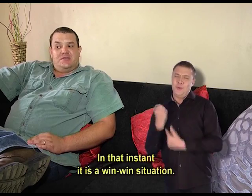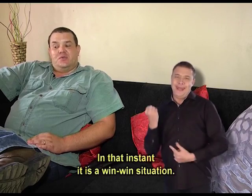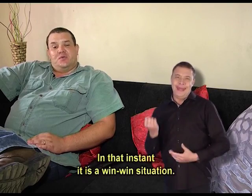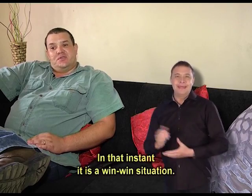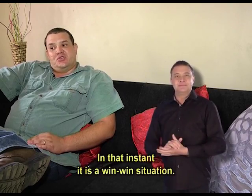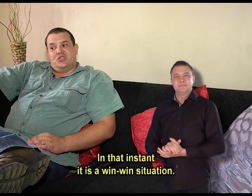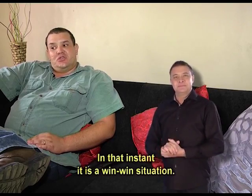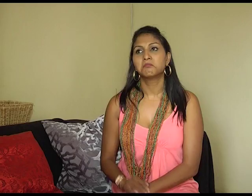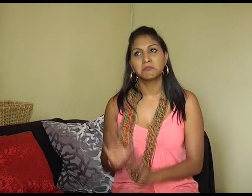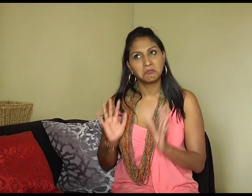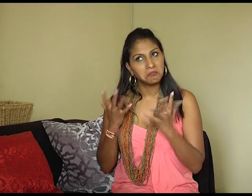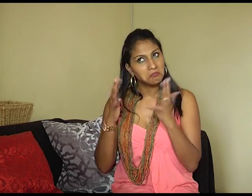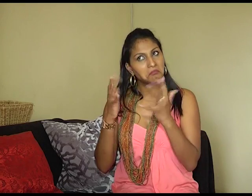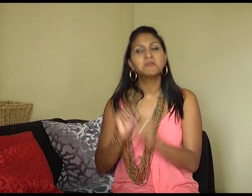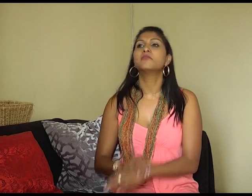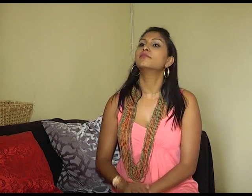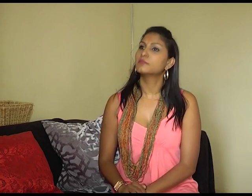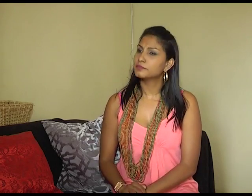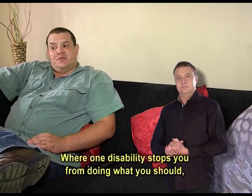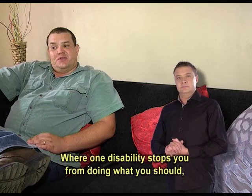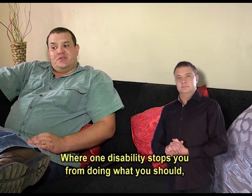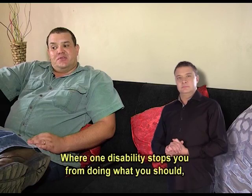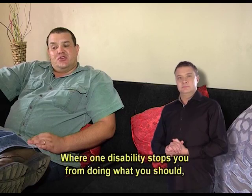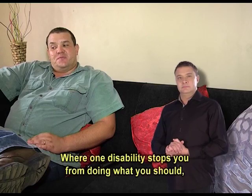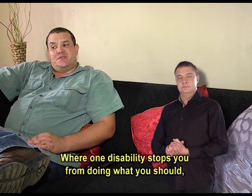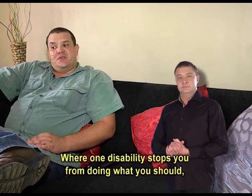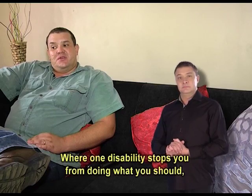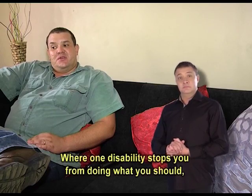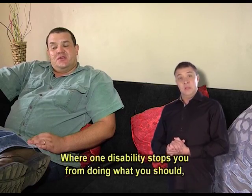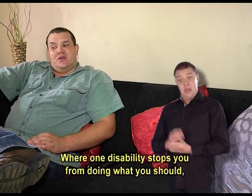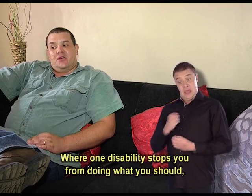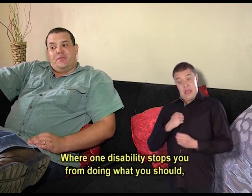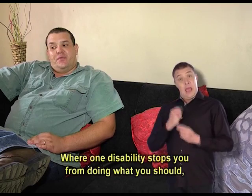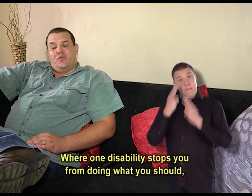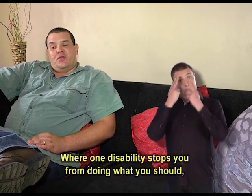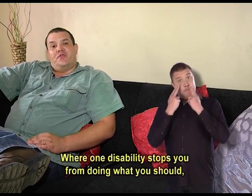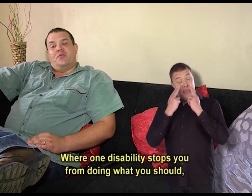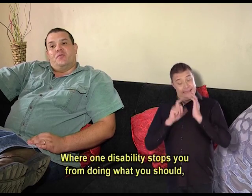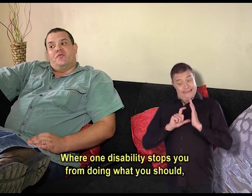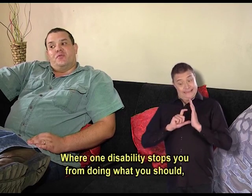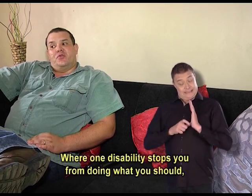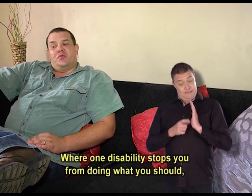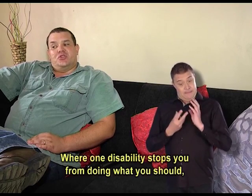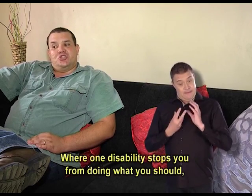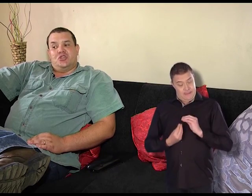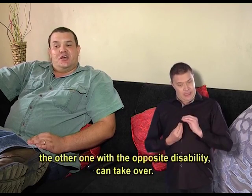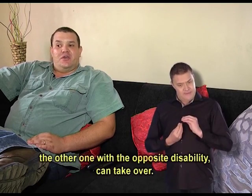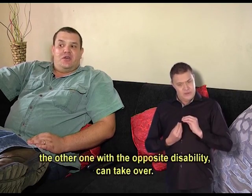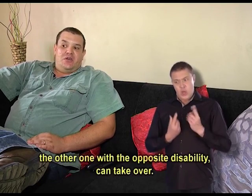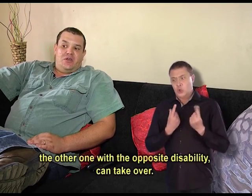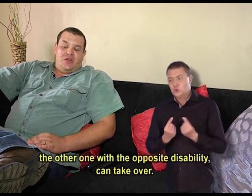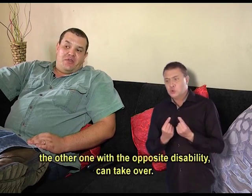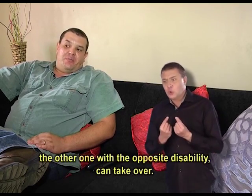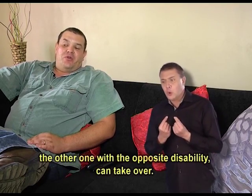that instance, it's a win-win situation. They were the one disability stops one from doing what you should.